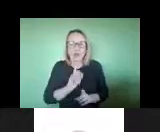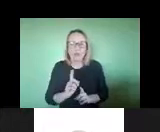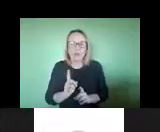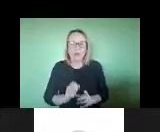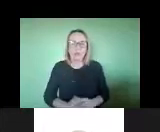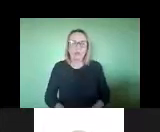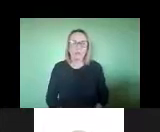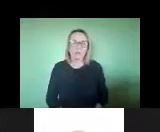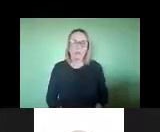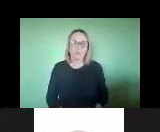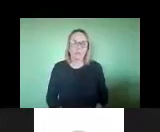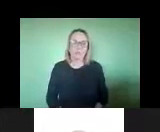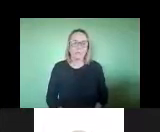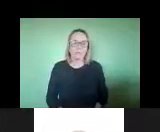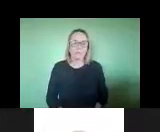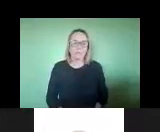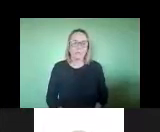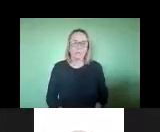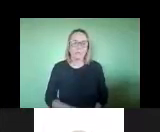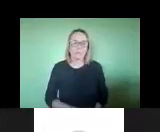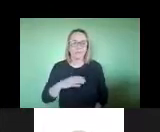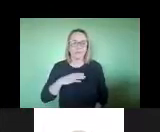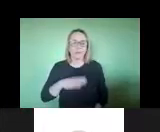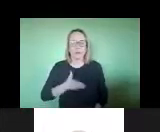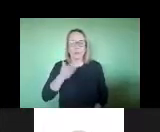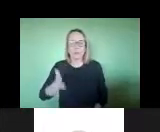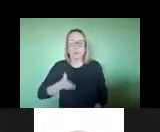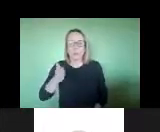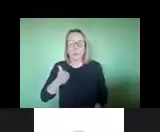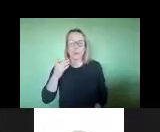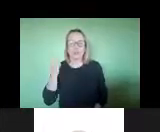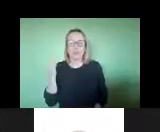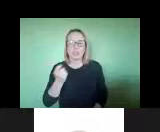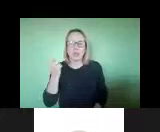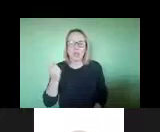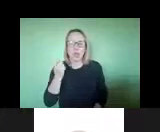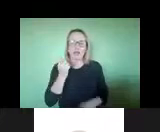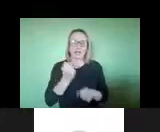skills? bus and start going to maybe Stirling. If I want to go to